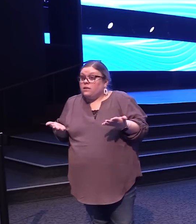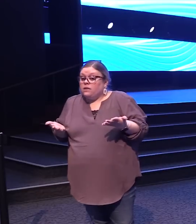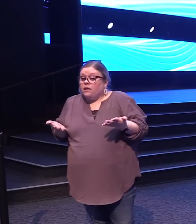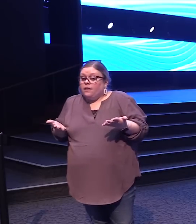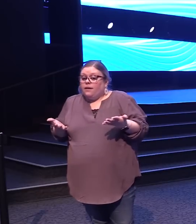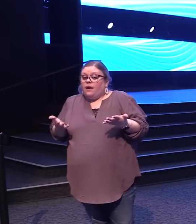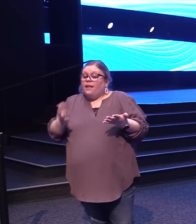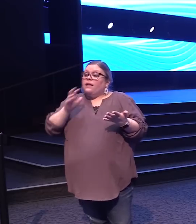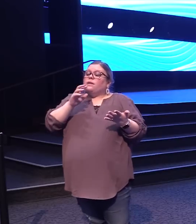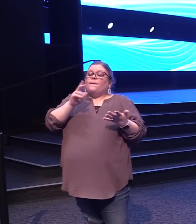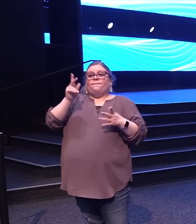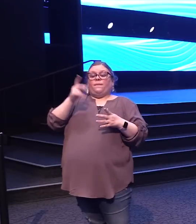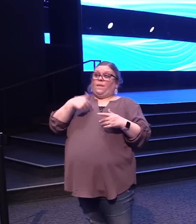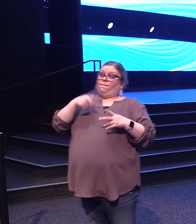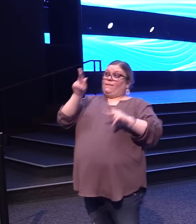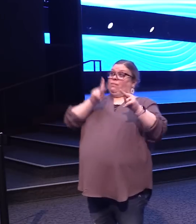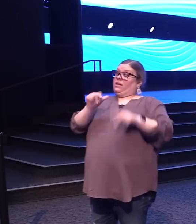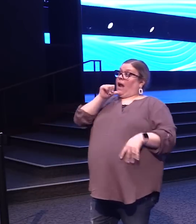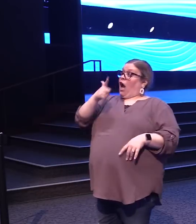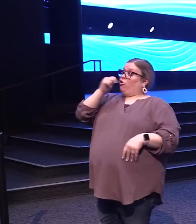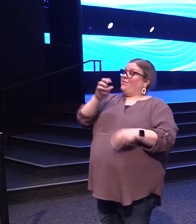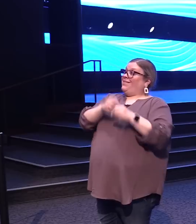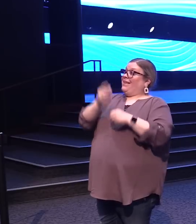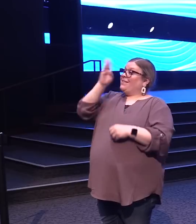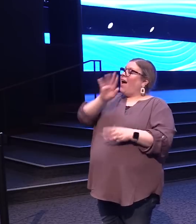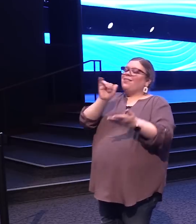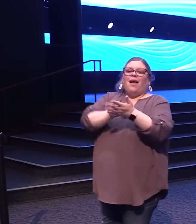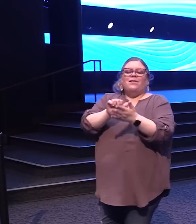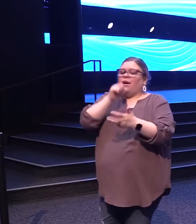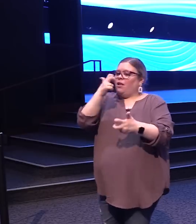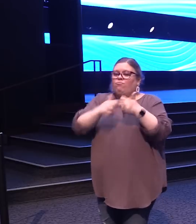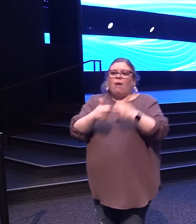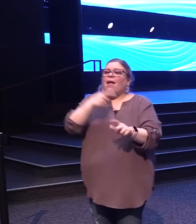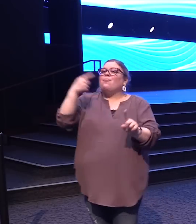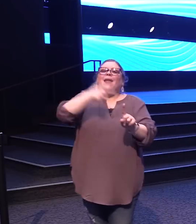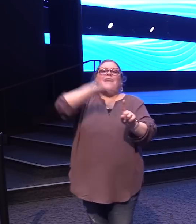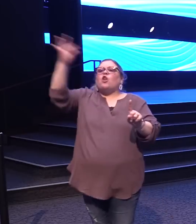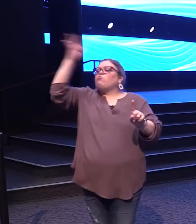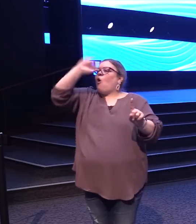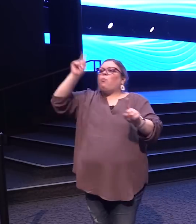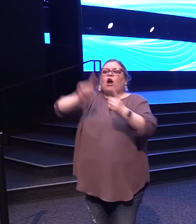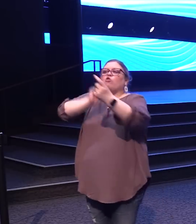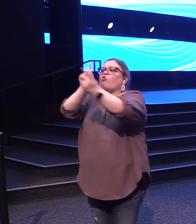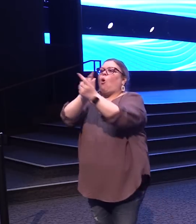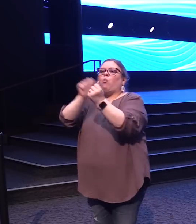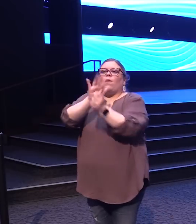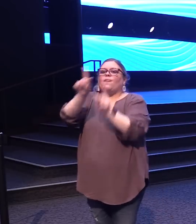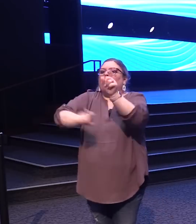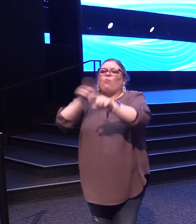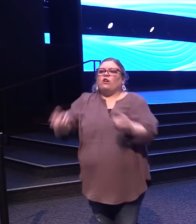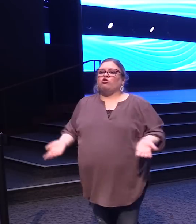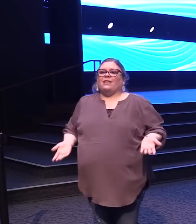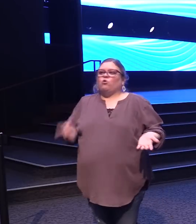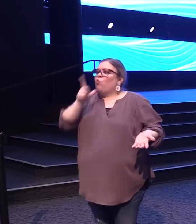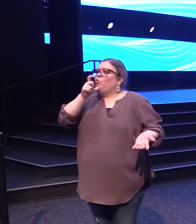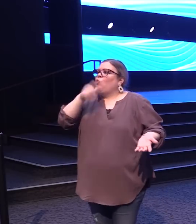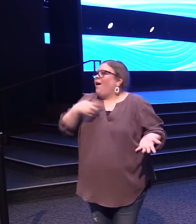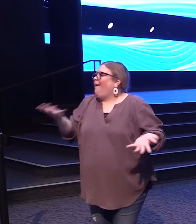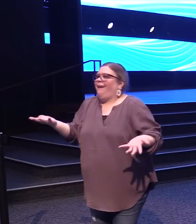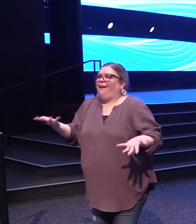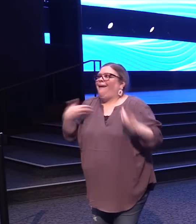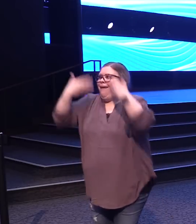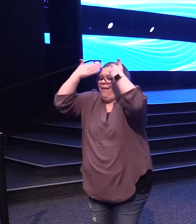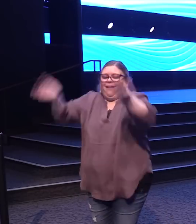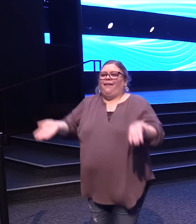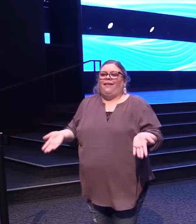The problem is not that people are not interested in God. The problem is they don't know where to go with their questions.